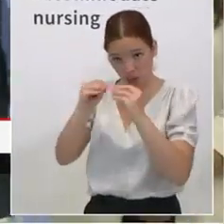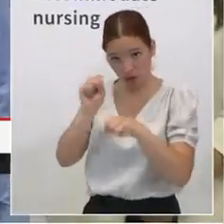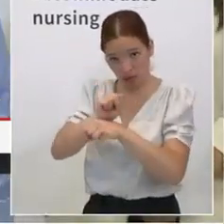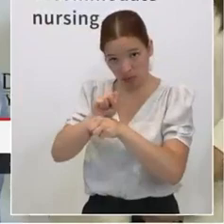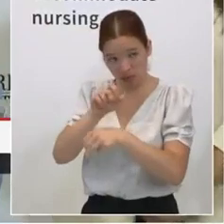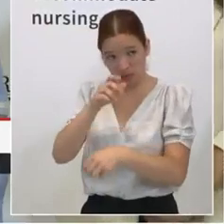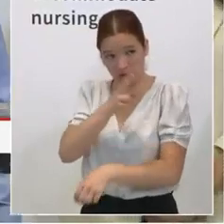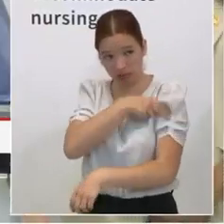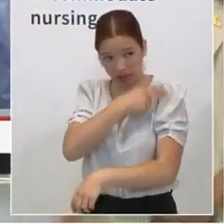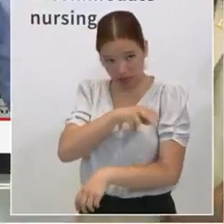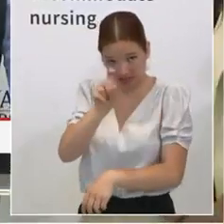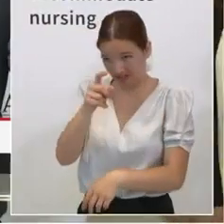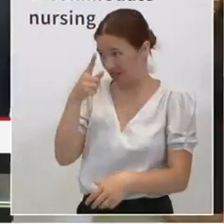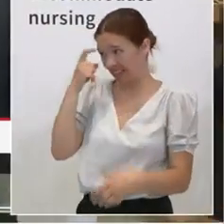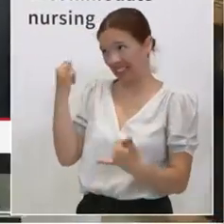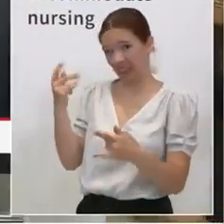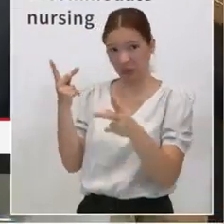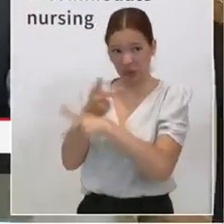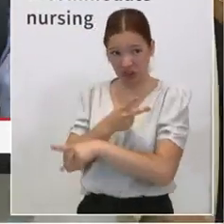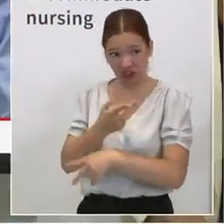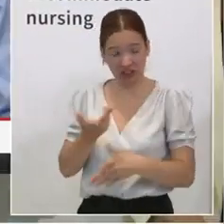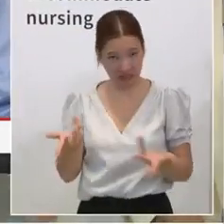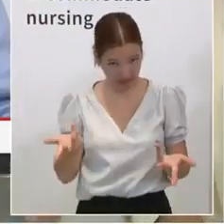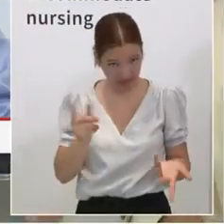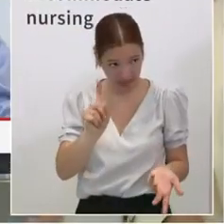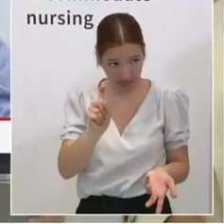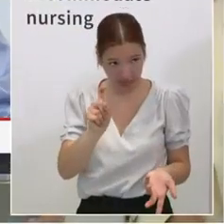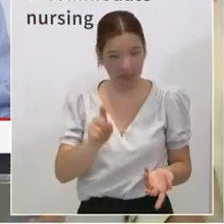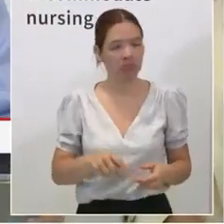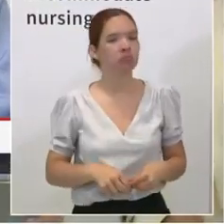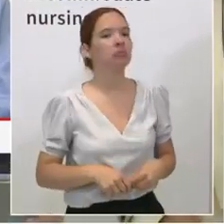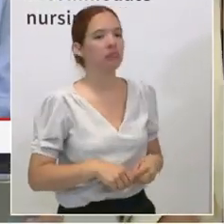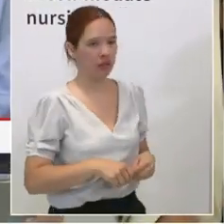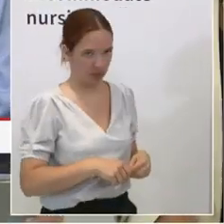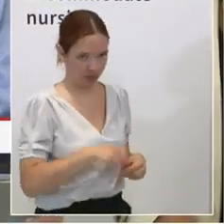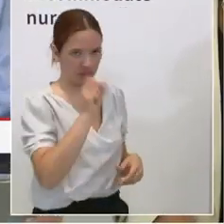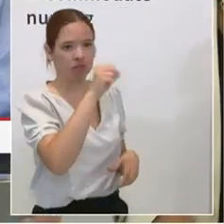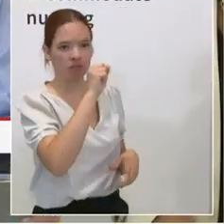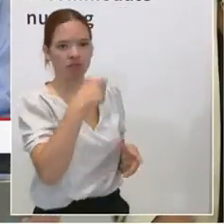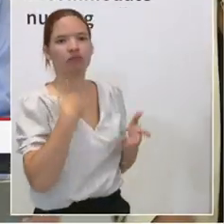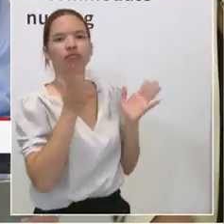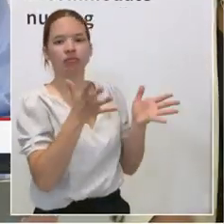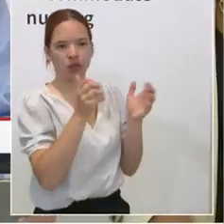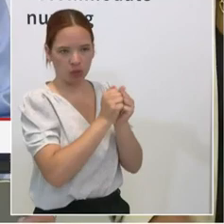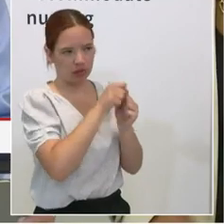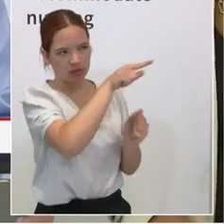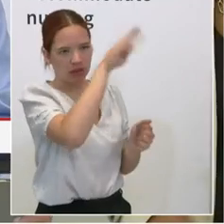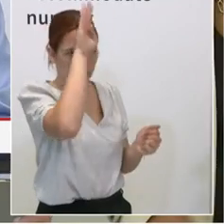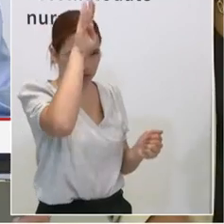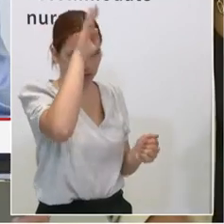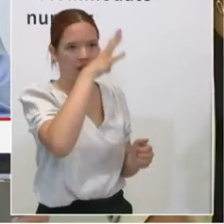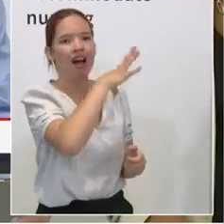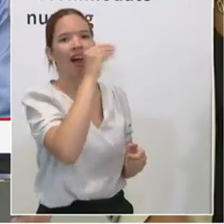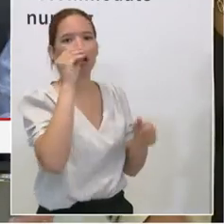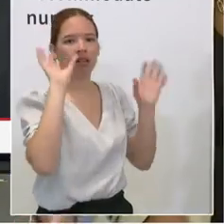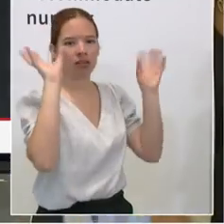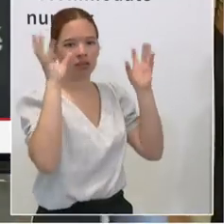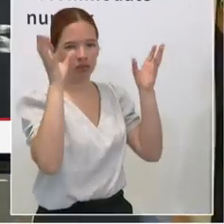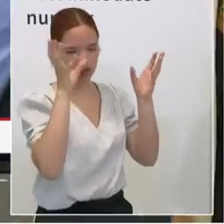We had a call this morning with Fire and EMS. We have not seen an uptick in hospitalizations due to air quality